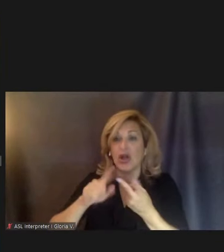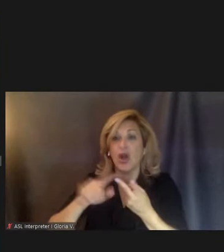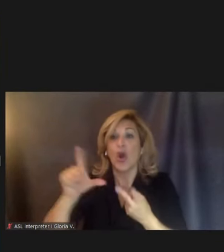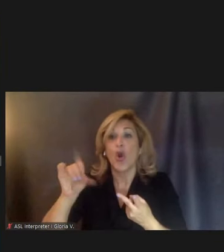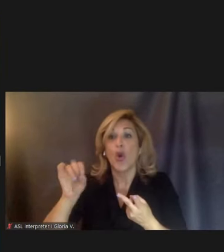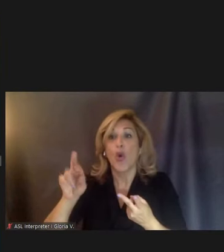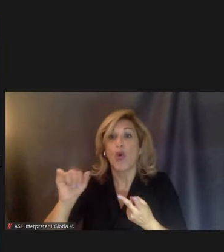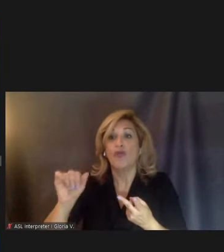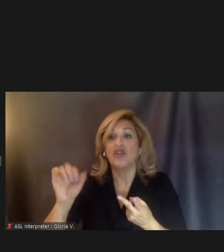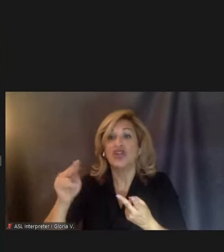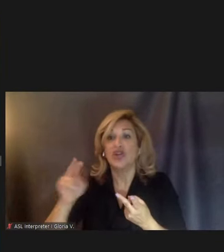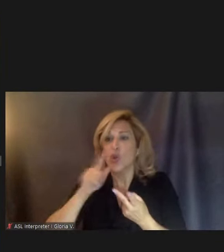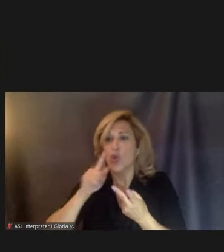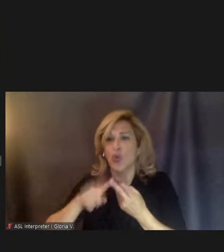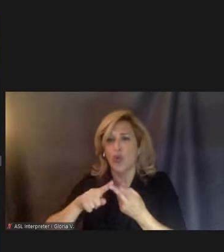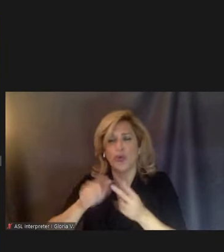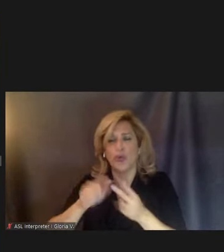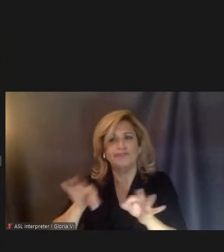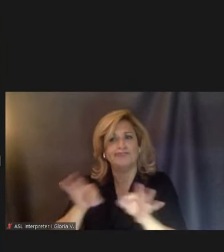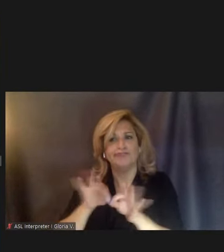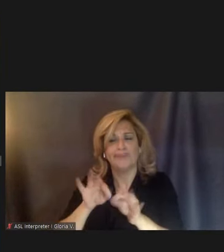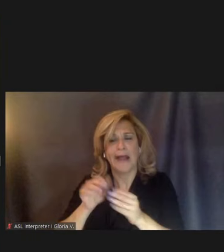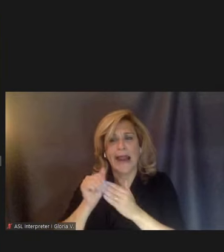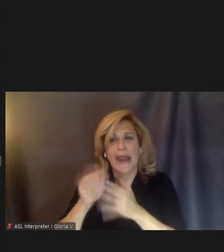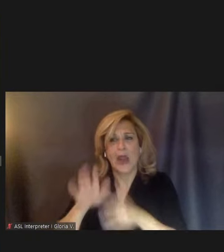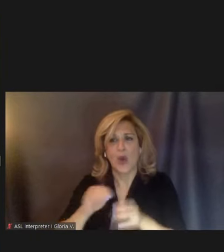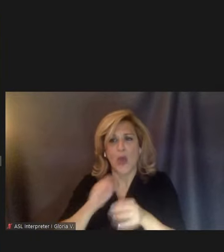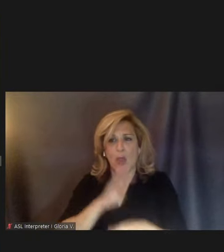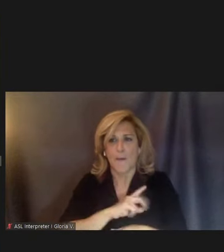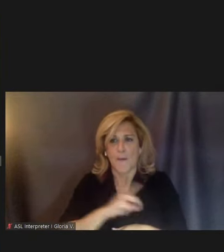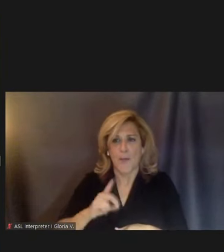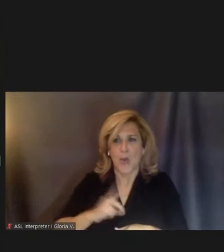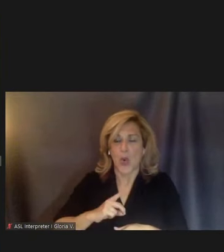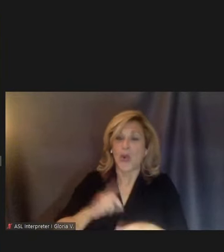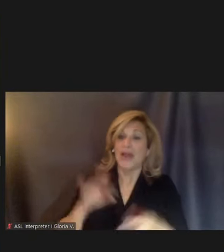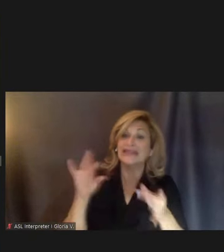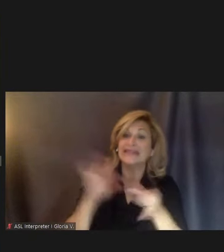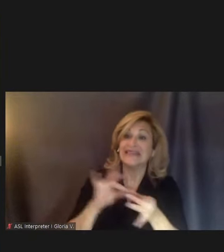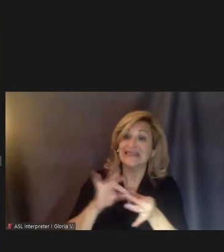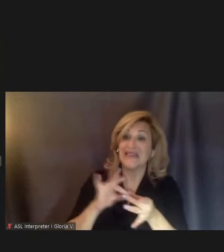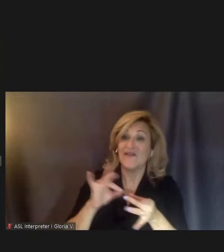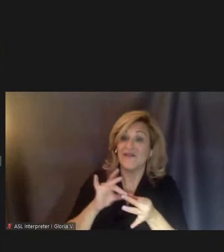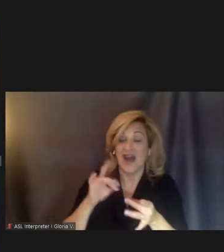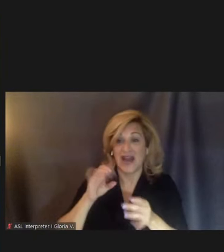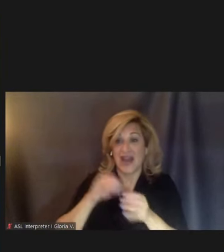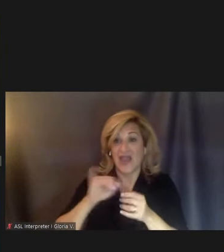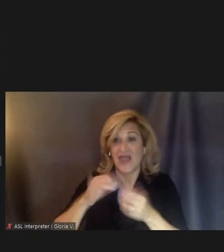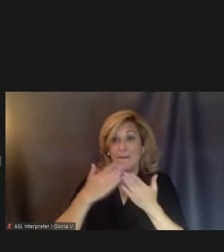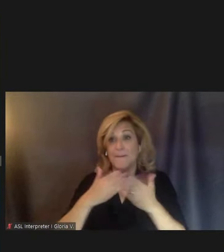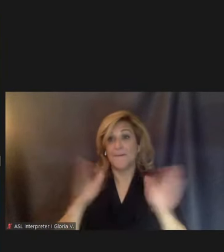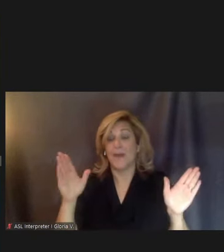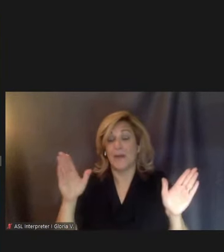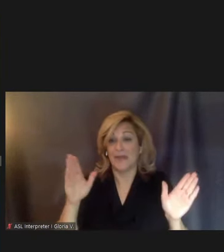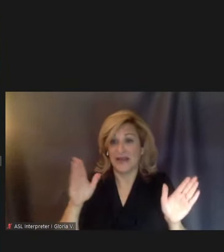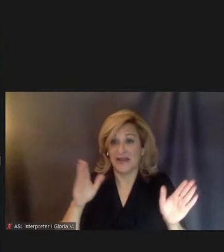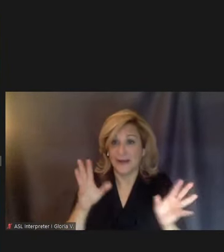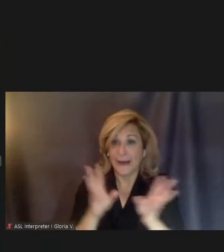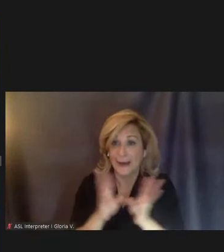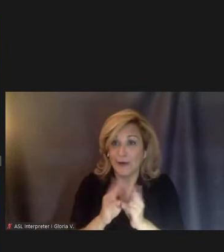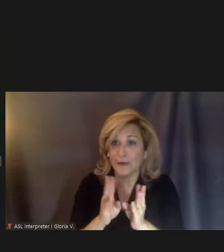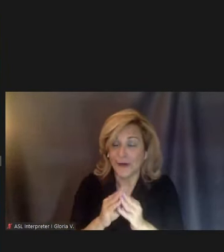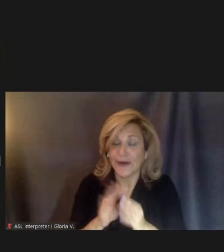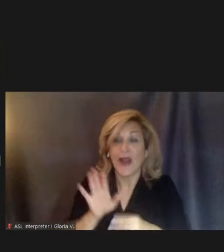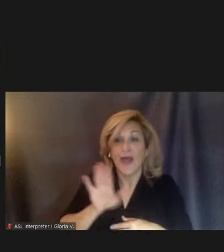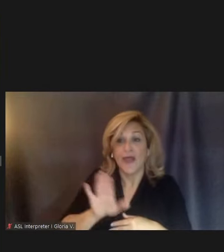a key leader on our Board of Trustees, testified at a public hearing held by the Congestion Mitigation Commission. Their testimony